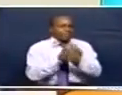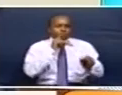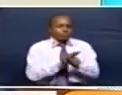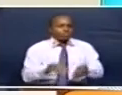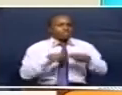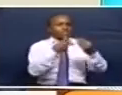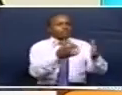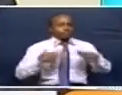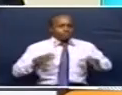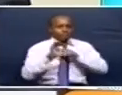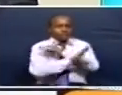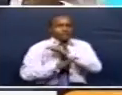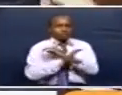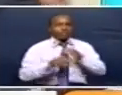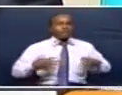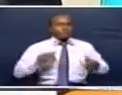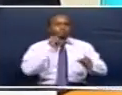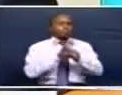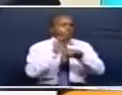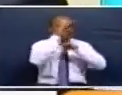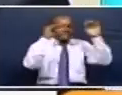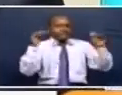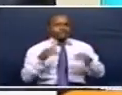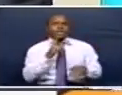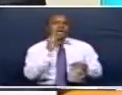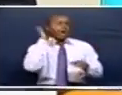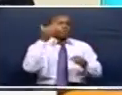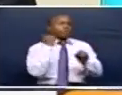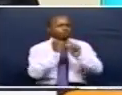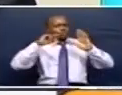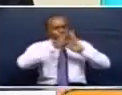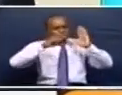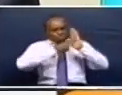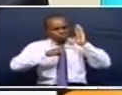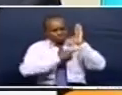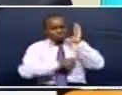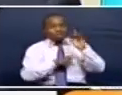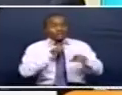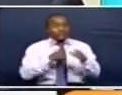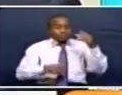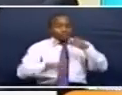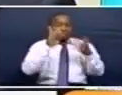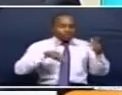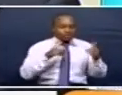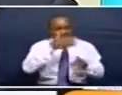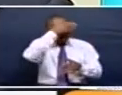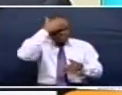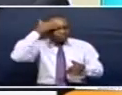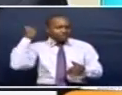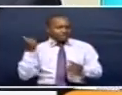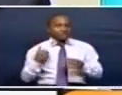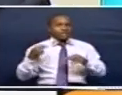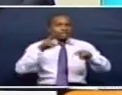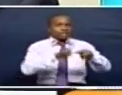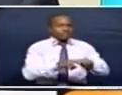country. People promise the heavens. Yeah. People say, I will do, I will do, I will do. Once elected, they forget. They sit down,